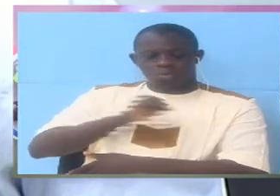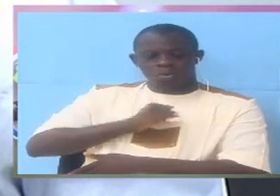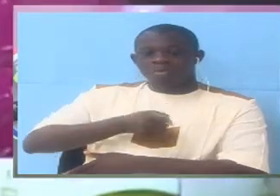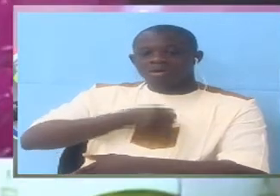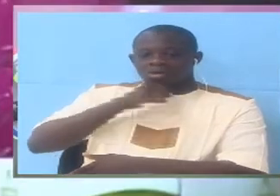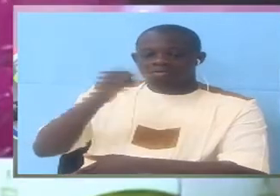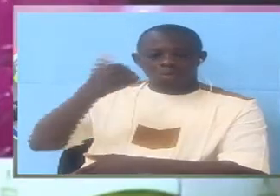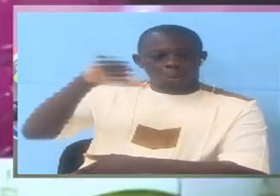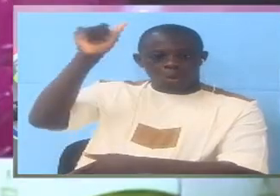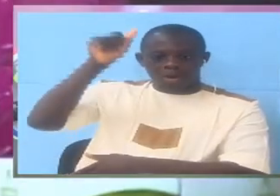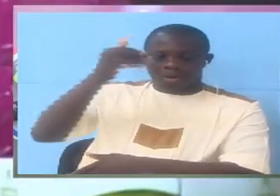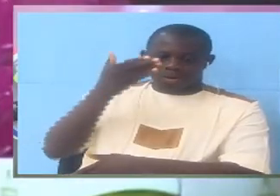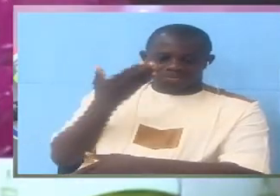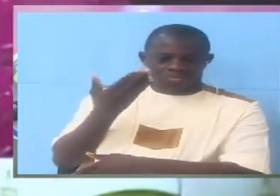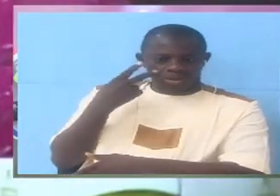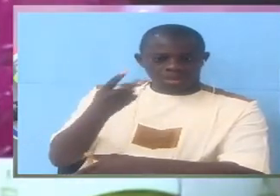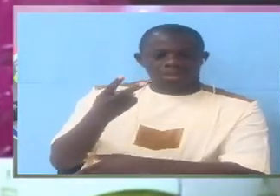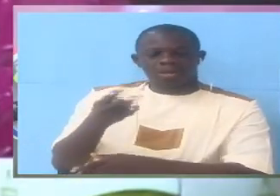his age.